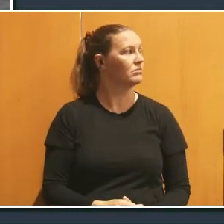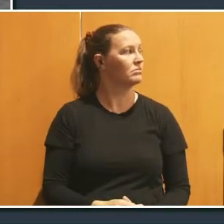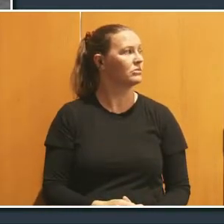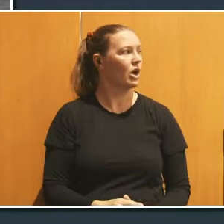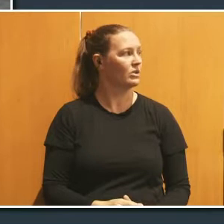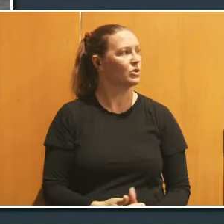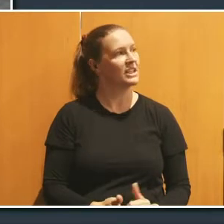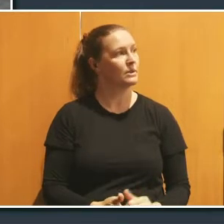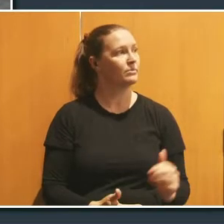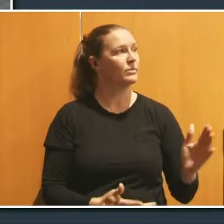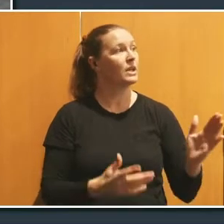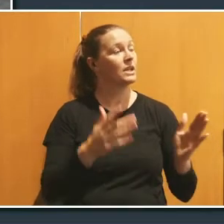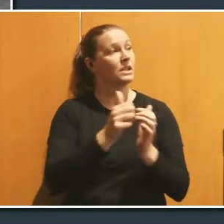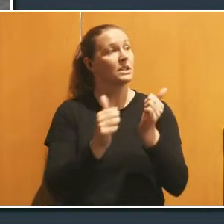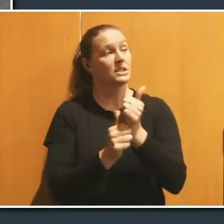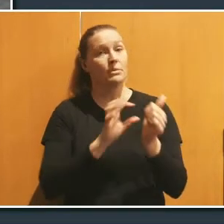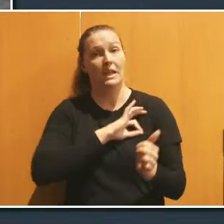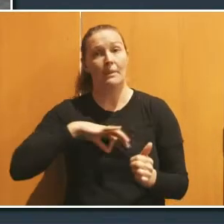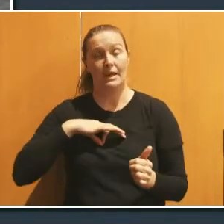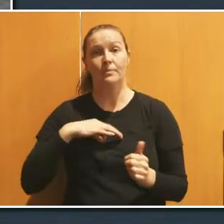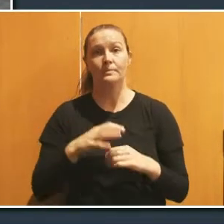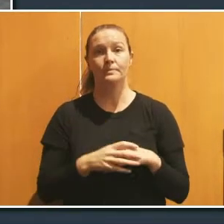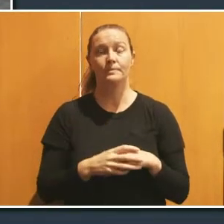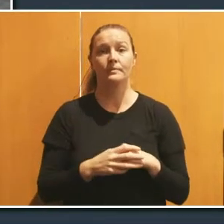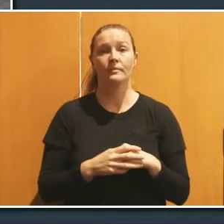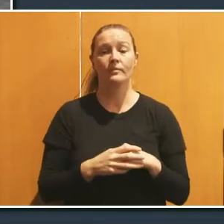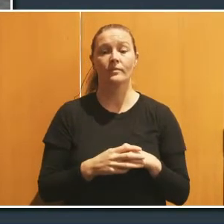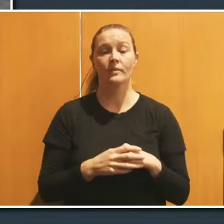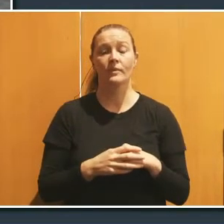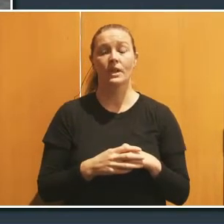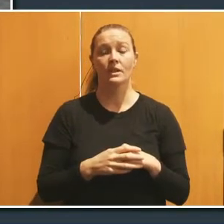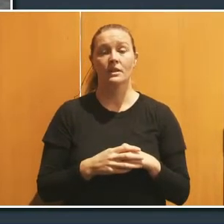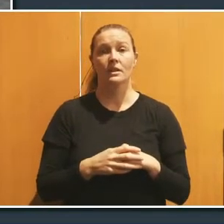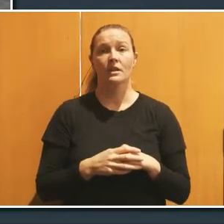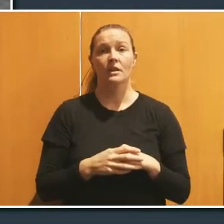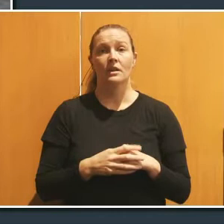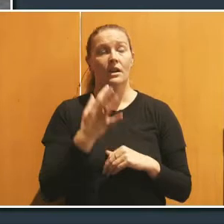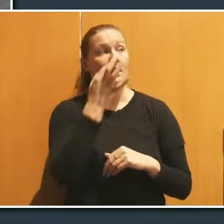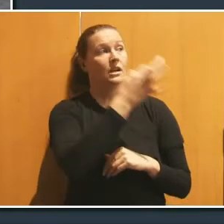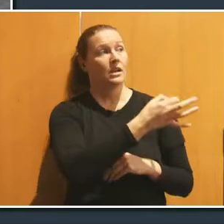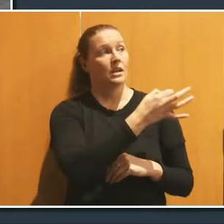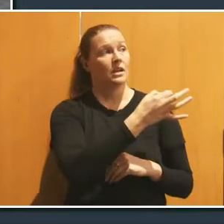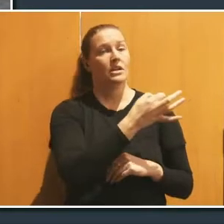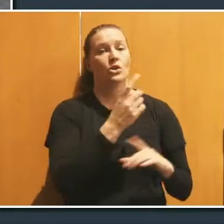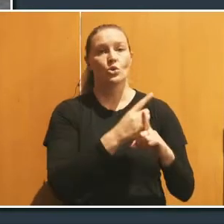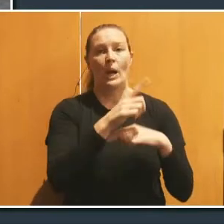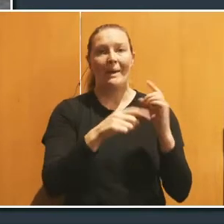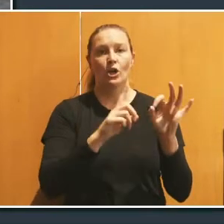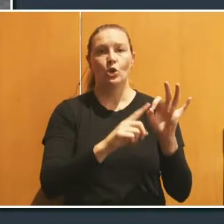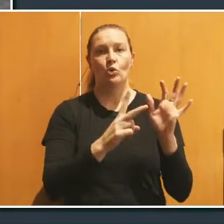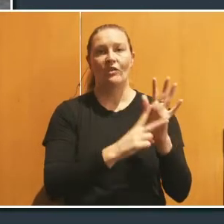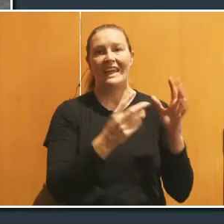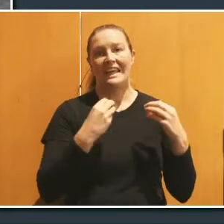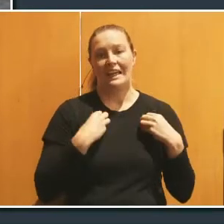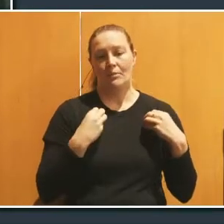Deputy Mayor. Thank you, Cameron. Just a question from me. I understand in terms of QV's reasoning around